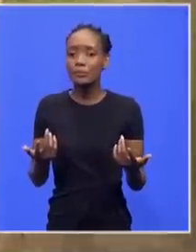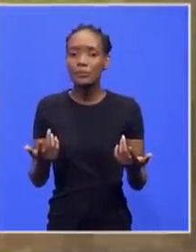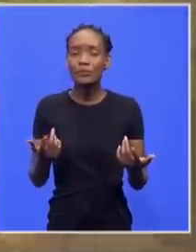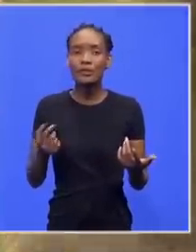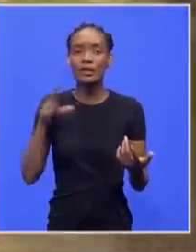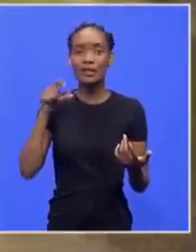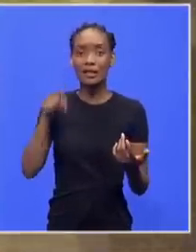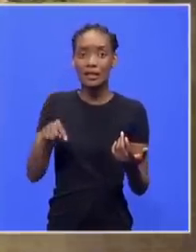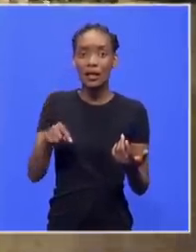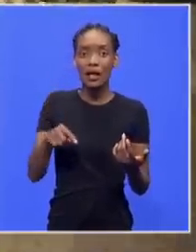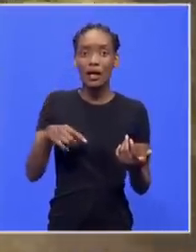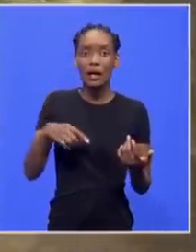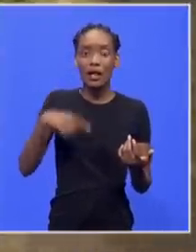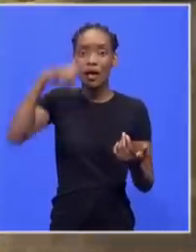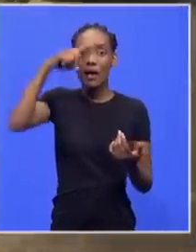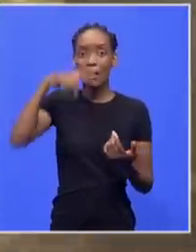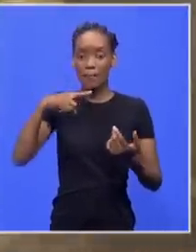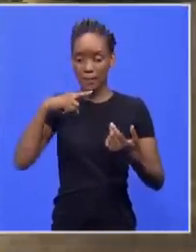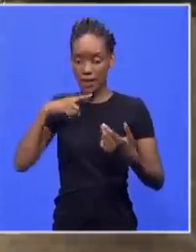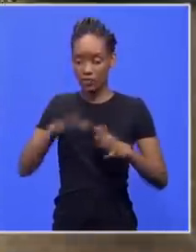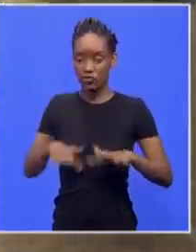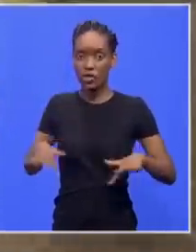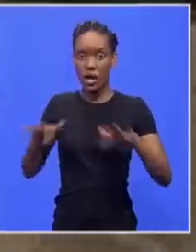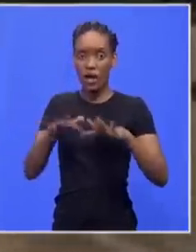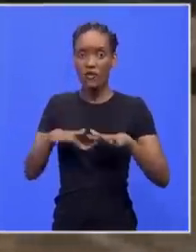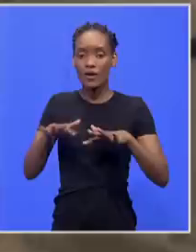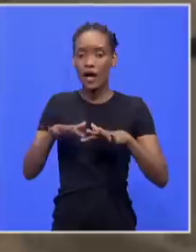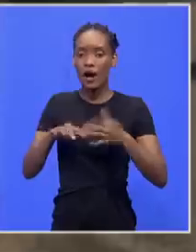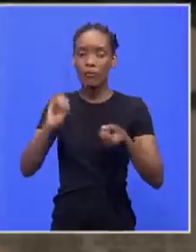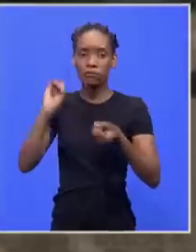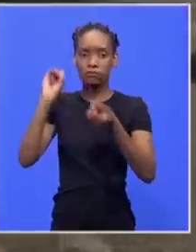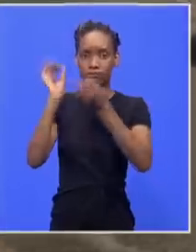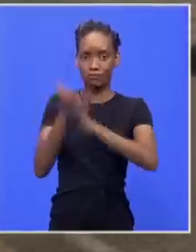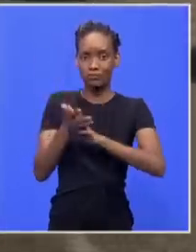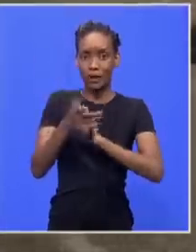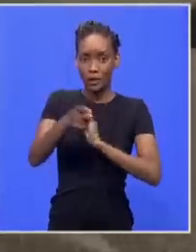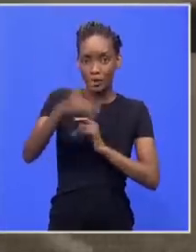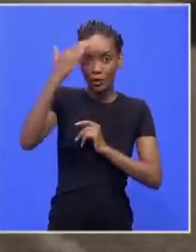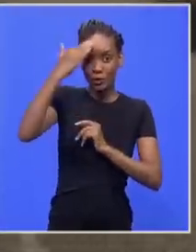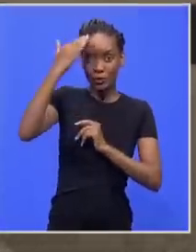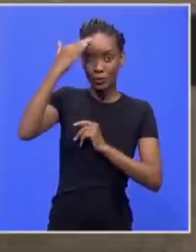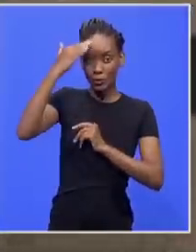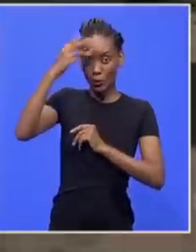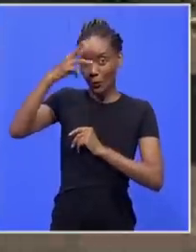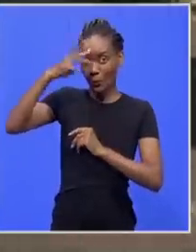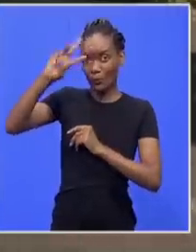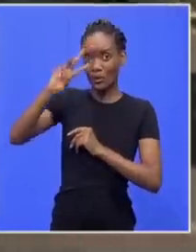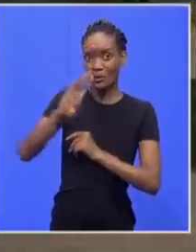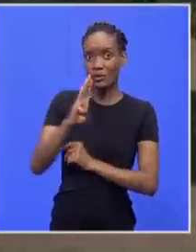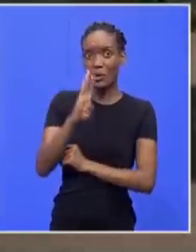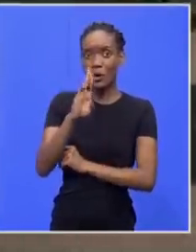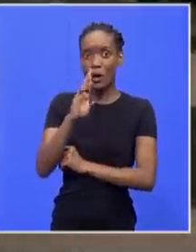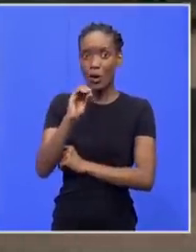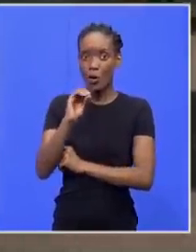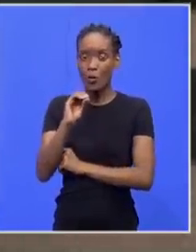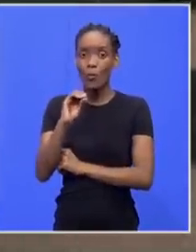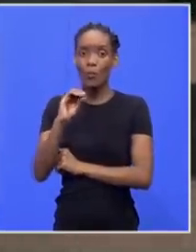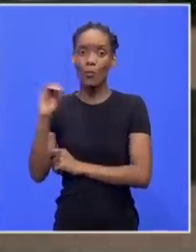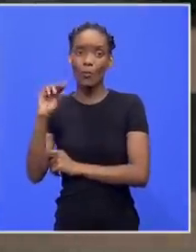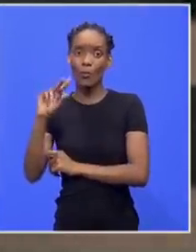tarnished the image of this area. Of course, you would know that Brooklyn is one of the affluent areas in Pretoria